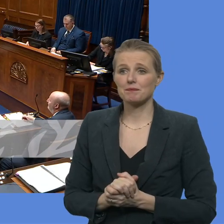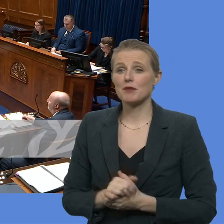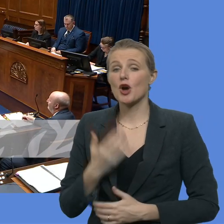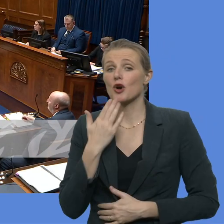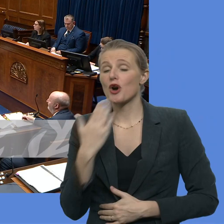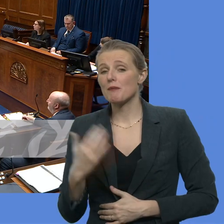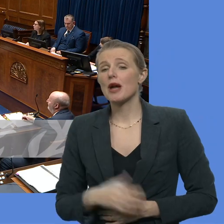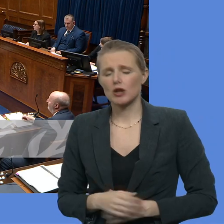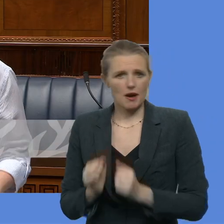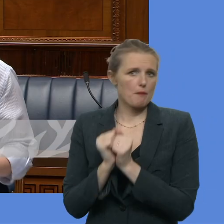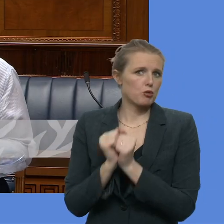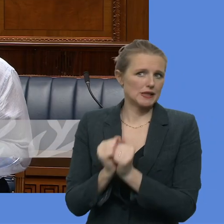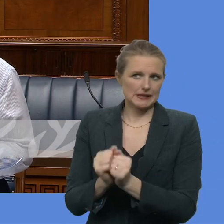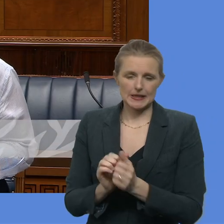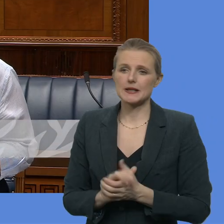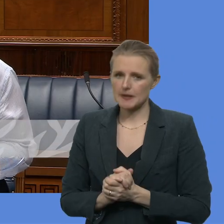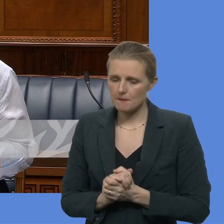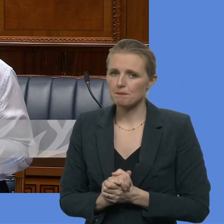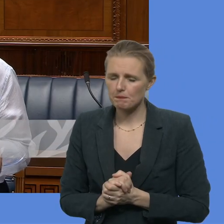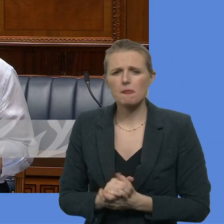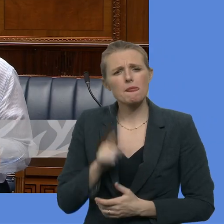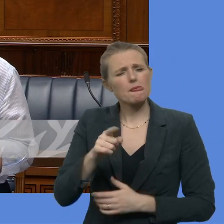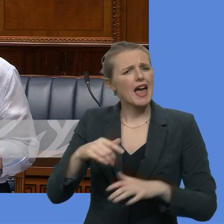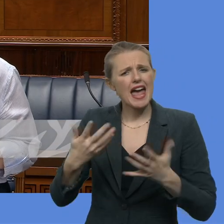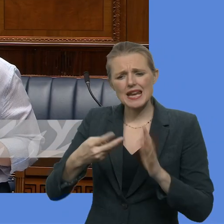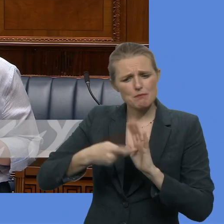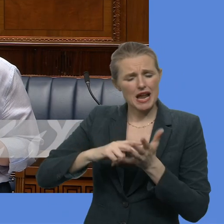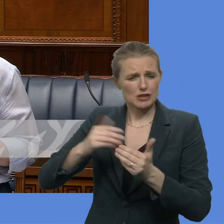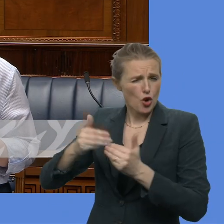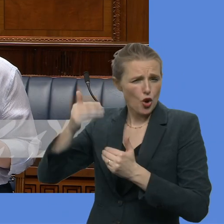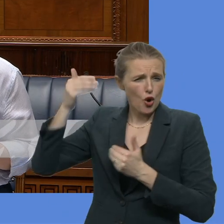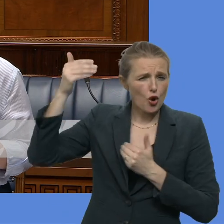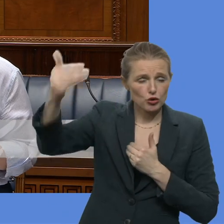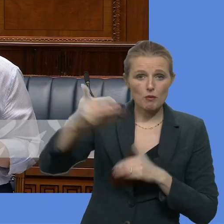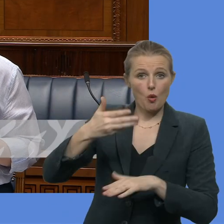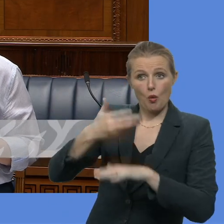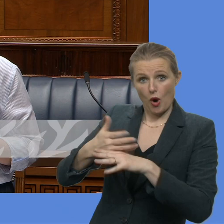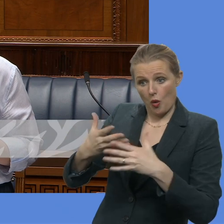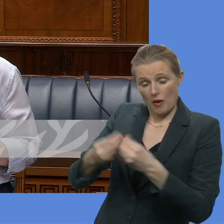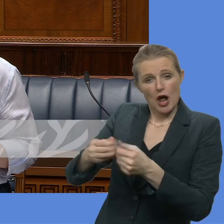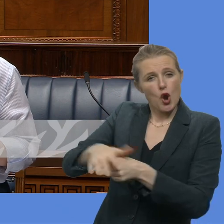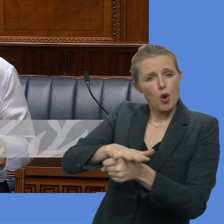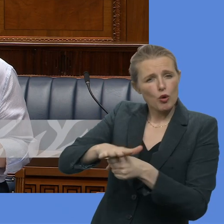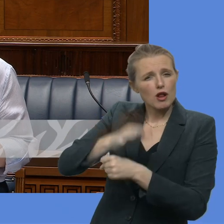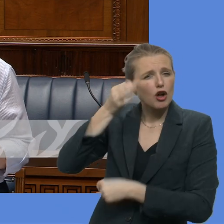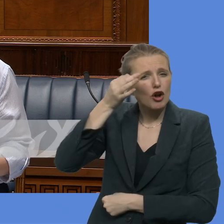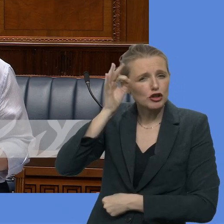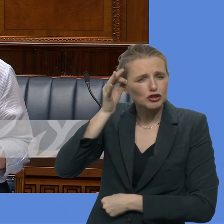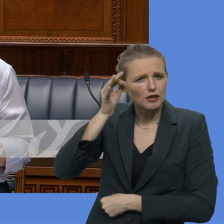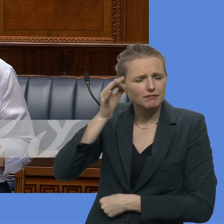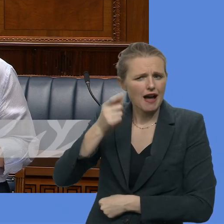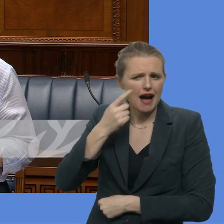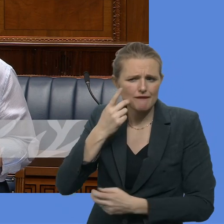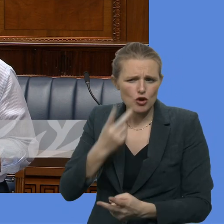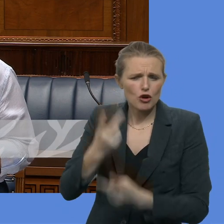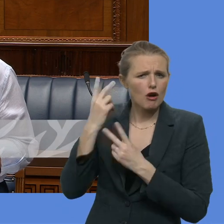Minister, appreciate that. And it's just, have you any plans in the longer term to work directly with our local councils to review our community